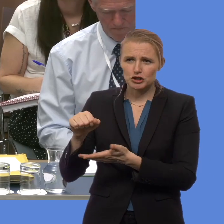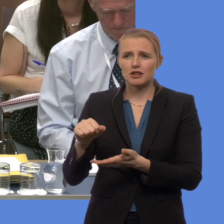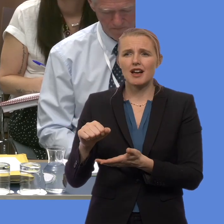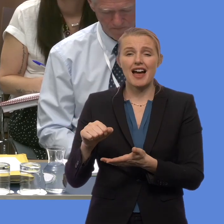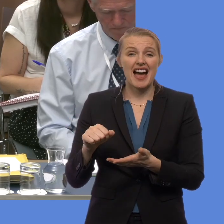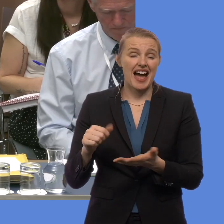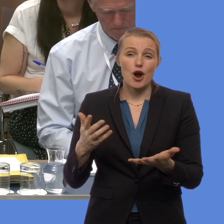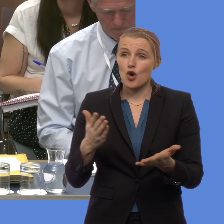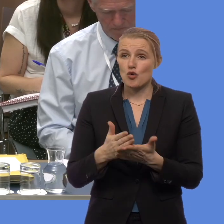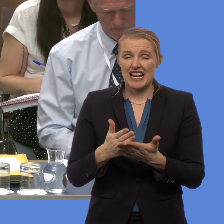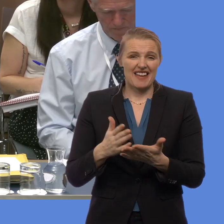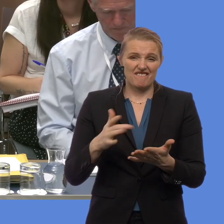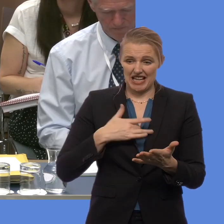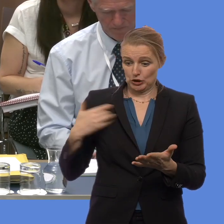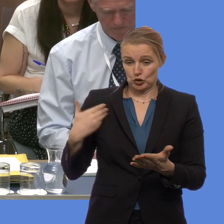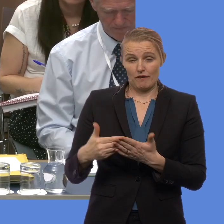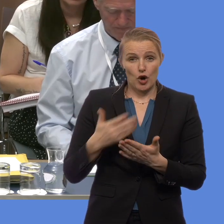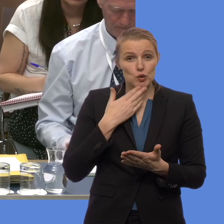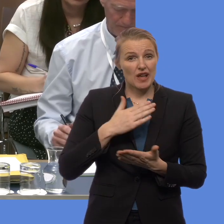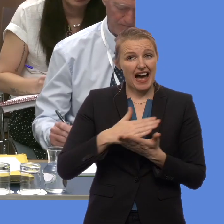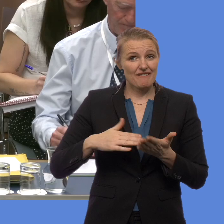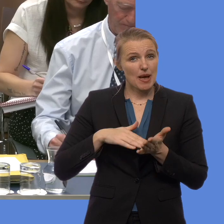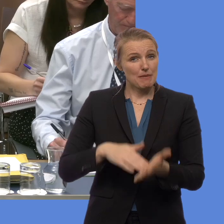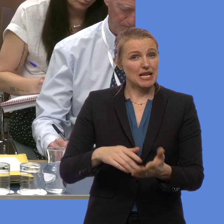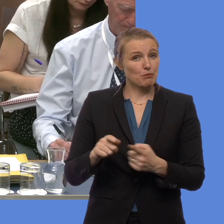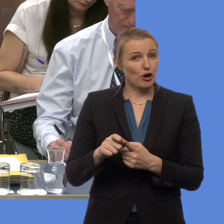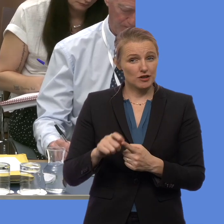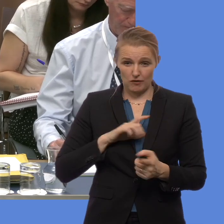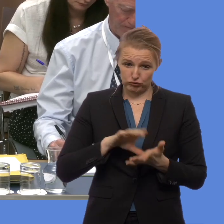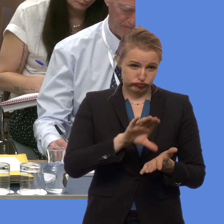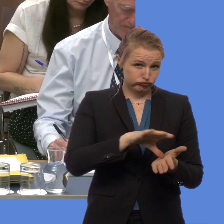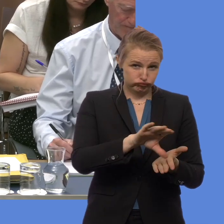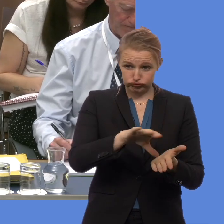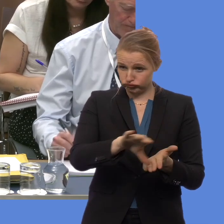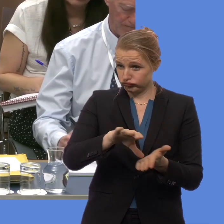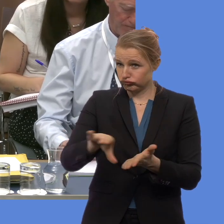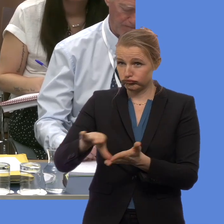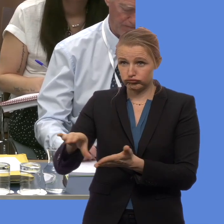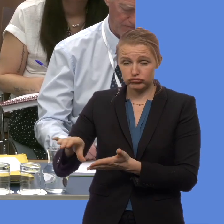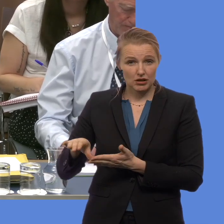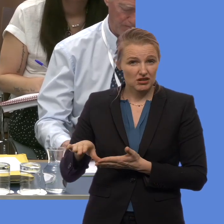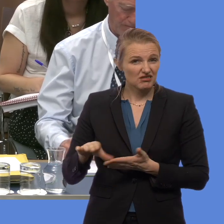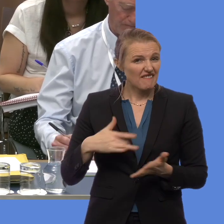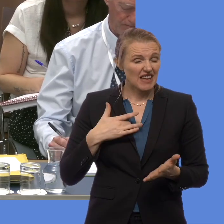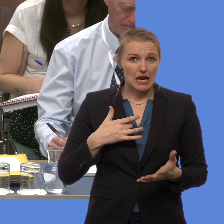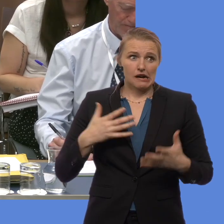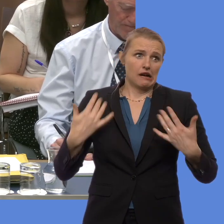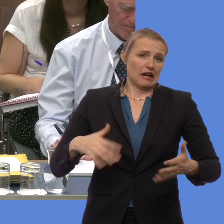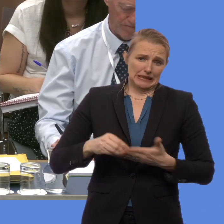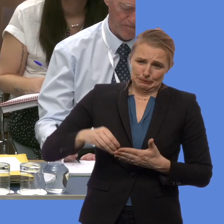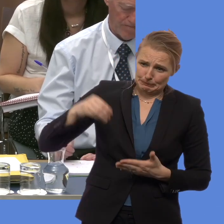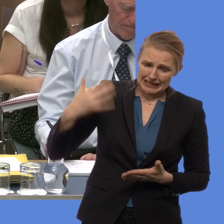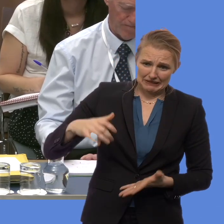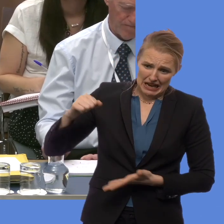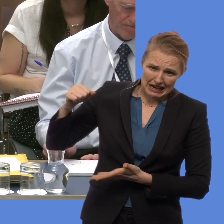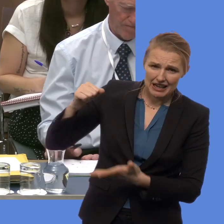that it's around about £500,000 that we are supporting these different things with at the moment. I think that may give a sense of scale. We're still trying to work